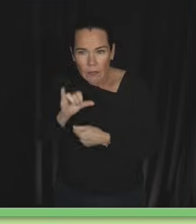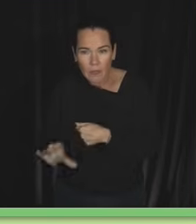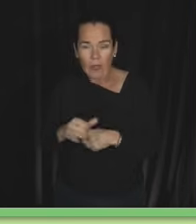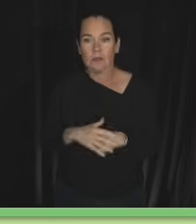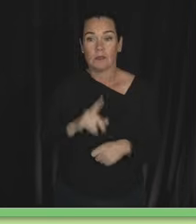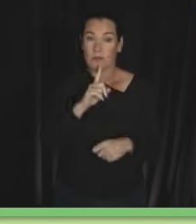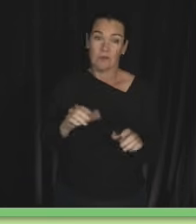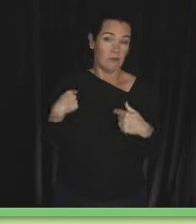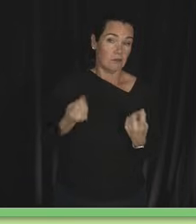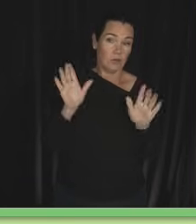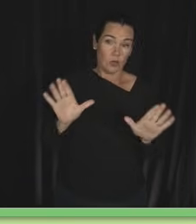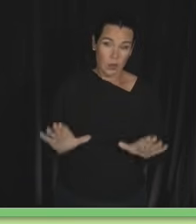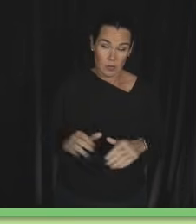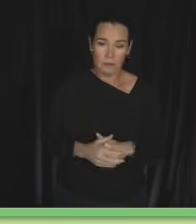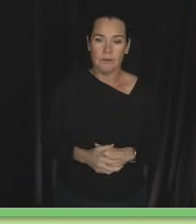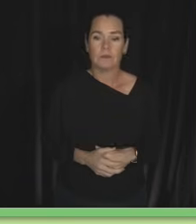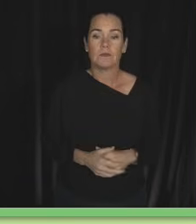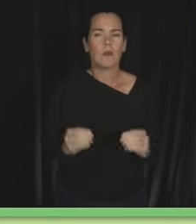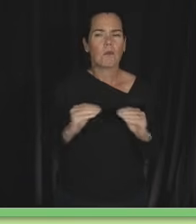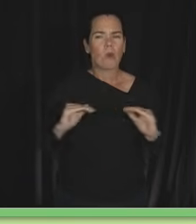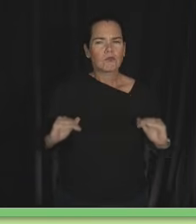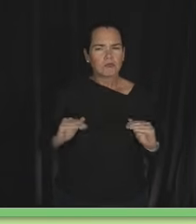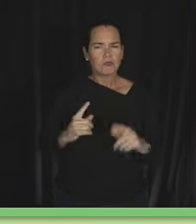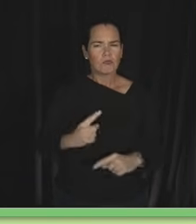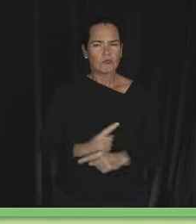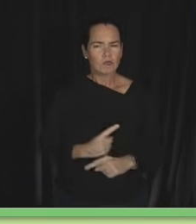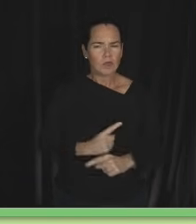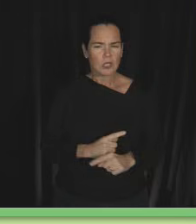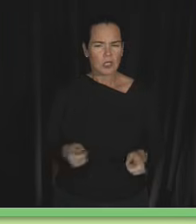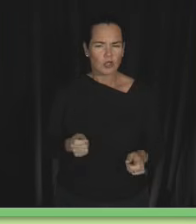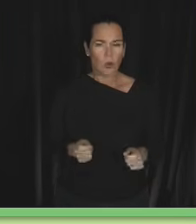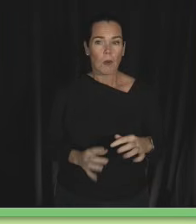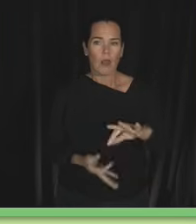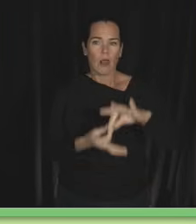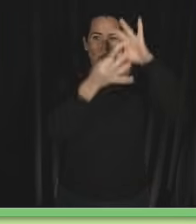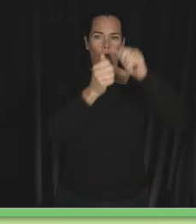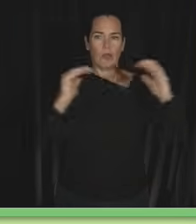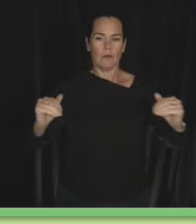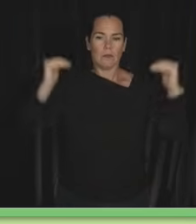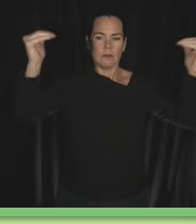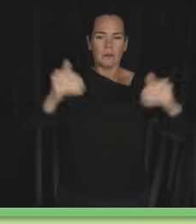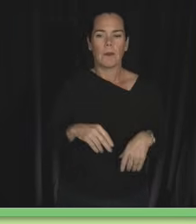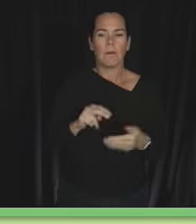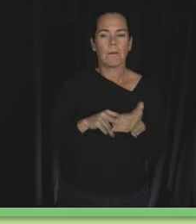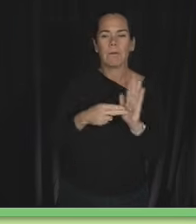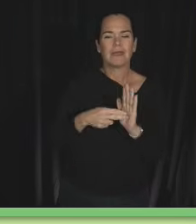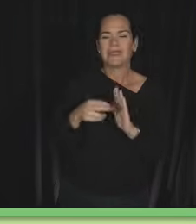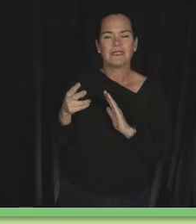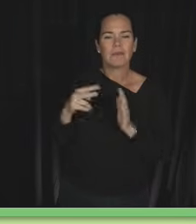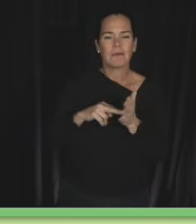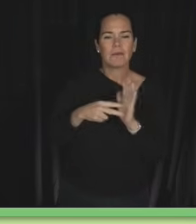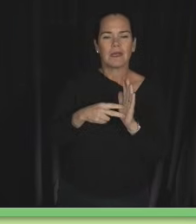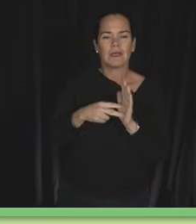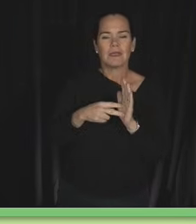There'll be a lot more lower level controls, but then building into the higher level controllers so that you, the end user, don't have to be a super expert on